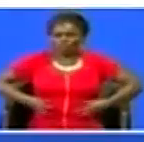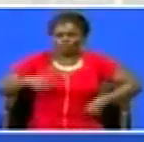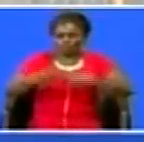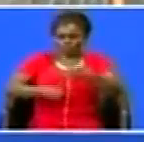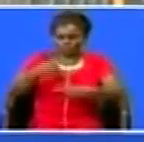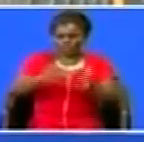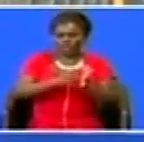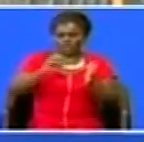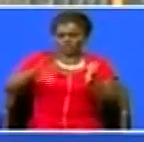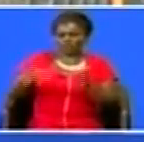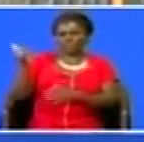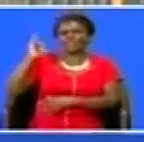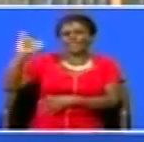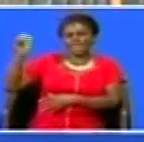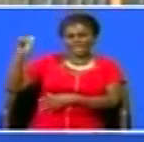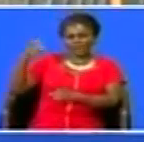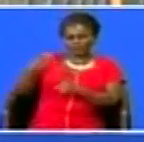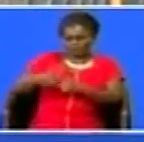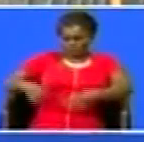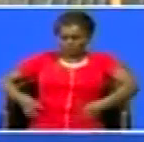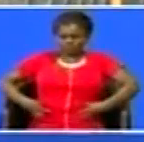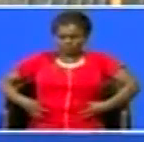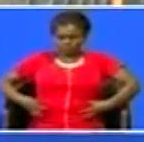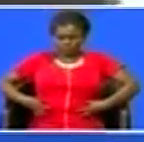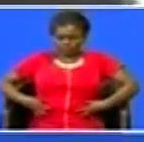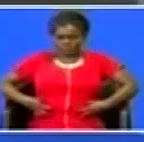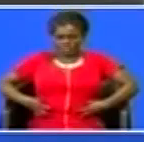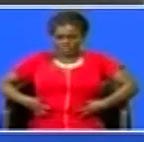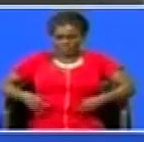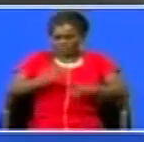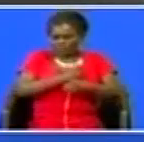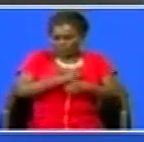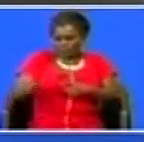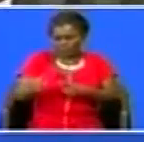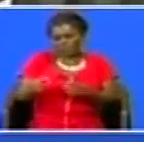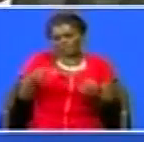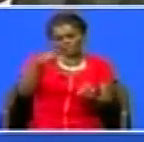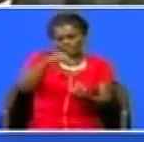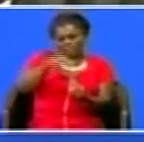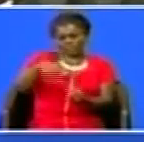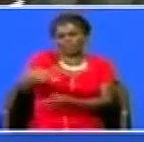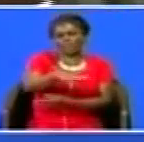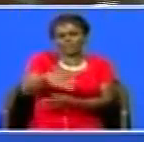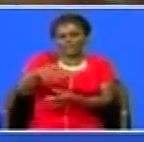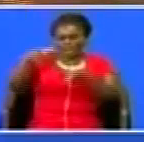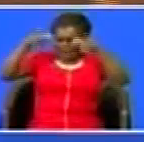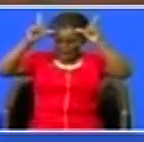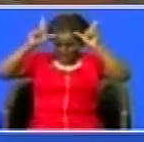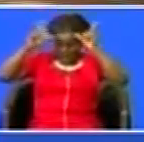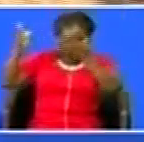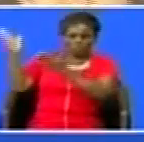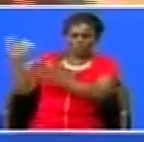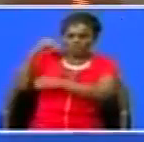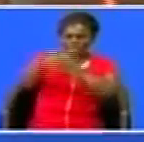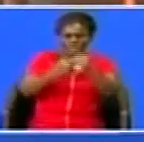then removing an egg or eggs from its ovaries and fertilizing them in a laboratory. Now this cow, in a